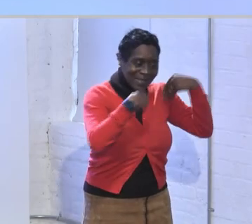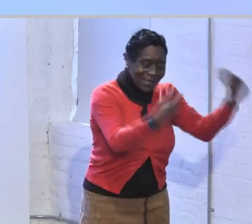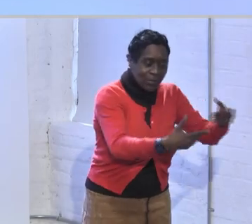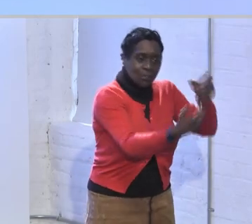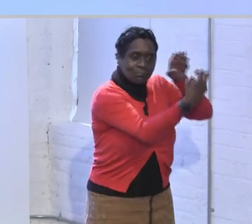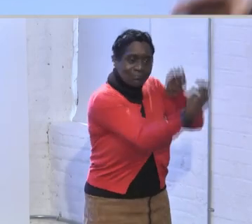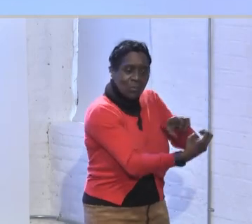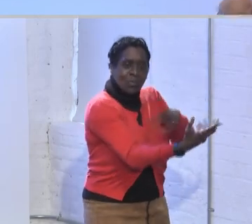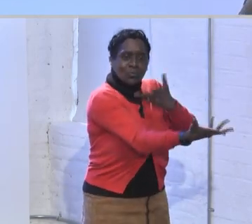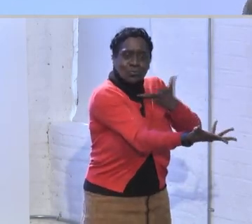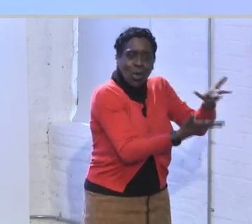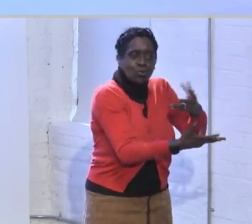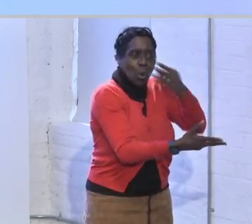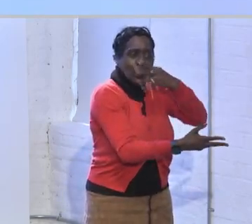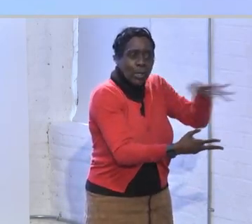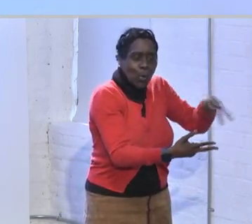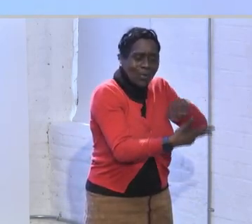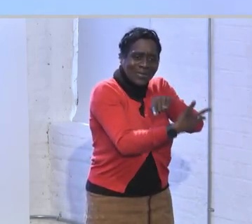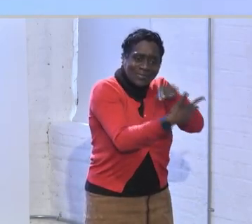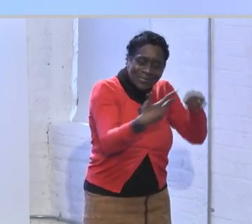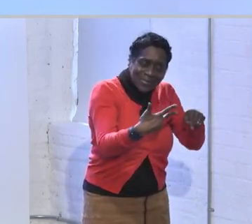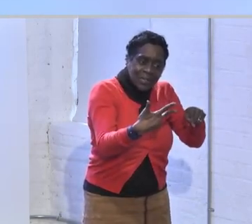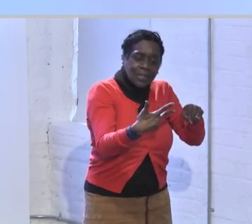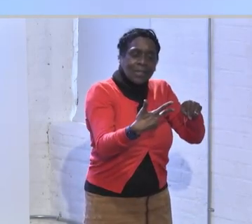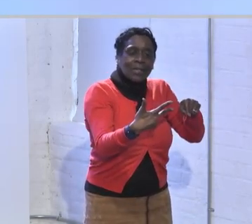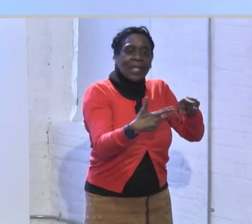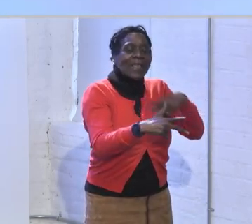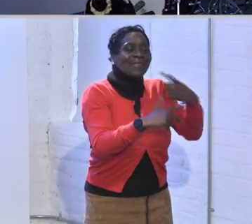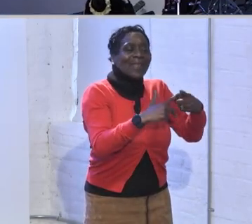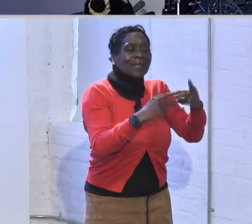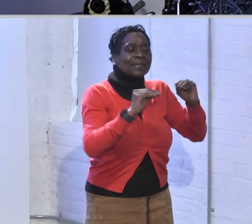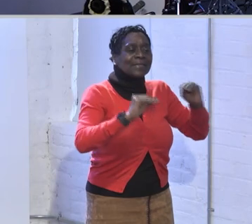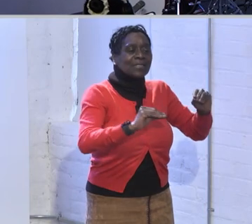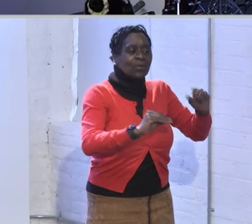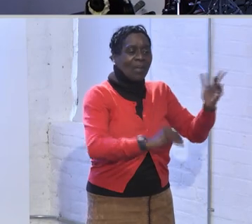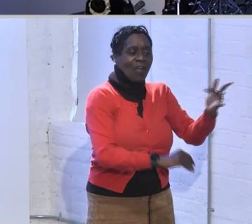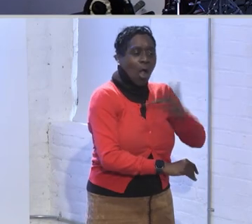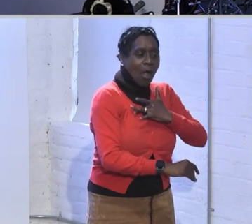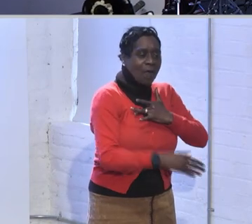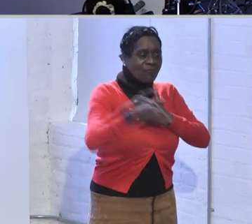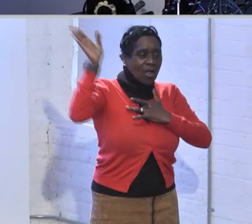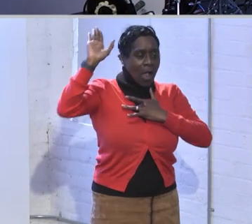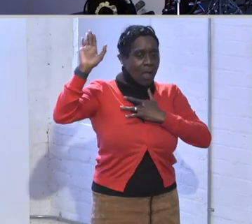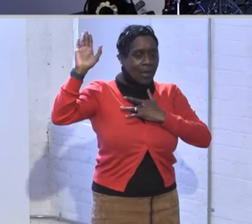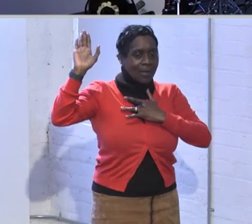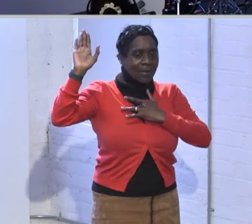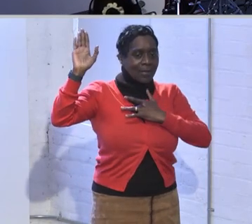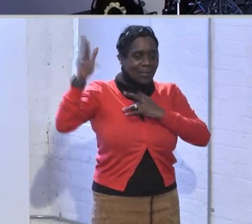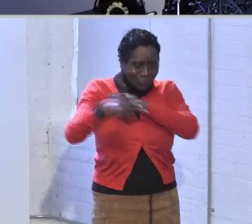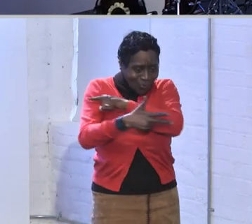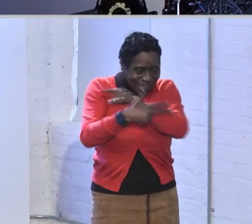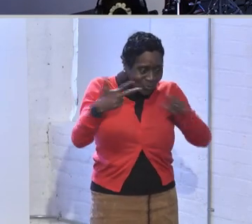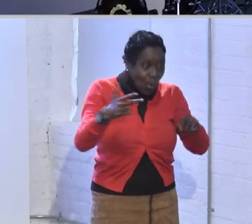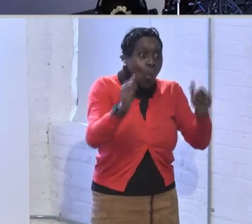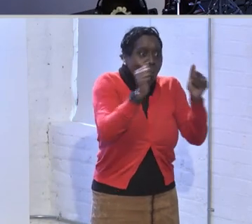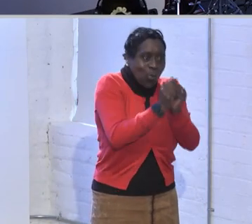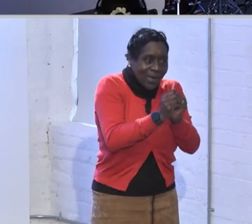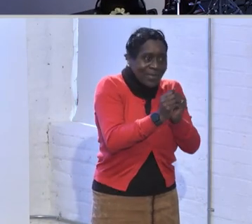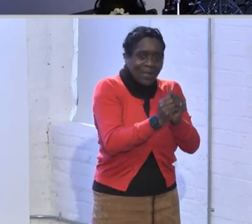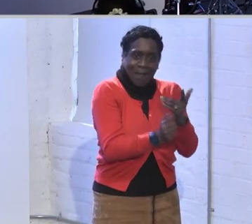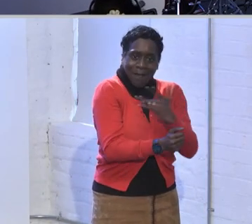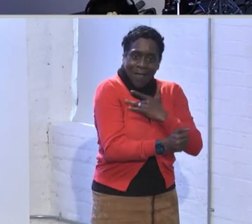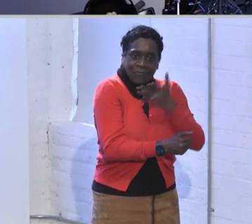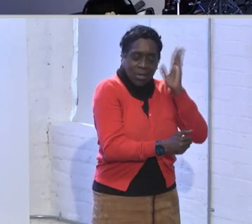Talk about them. Don't ignore them. And then teach them to have a heart for God. Stir up that affection for God in their